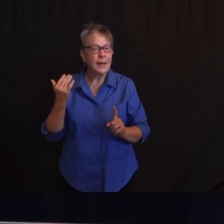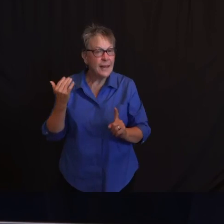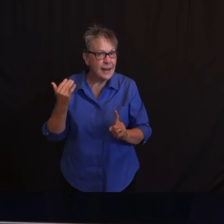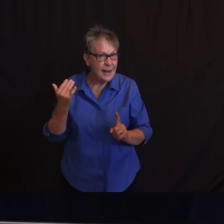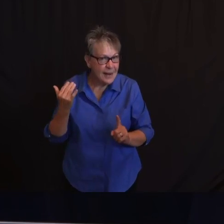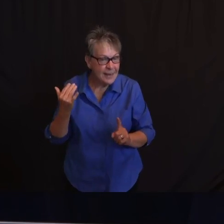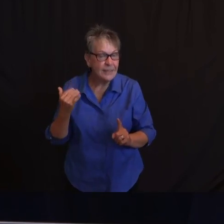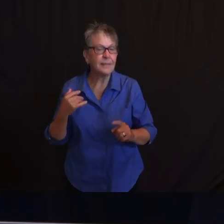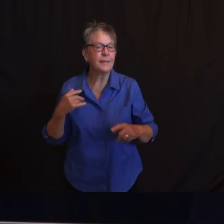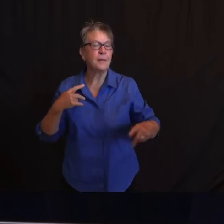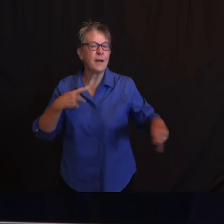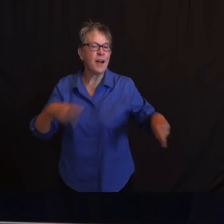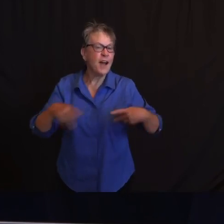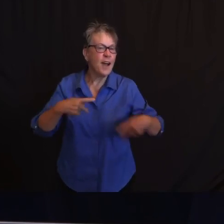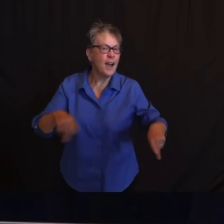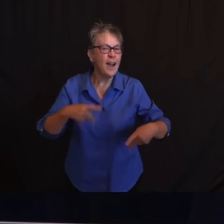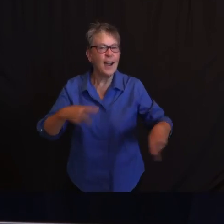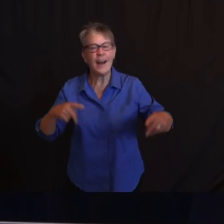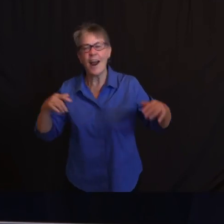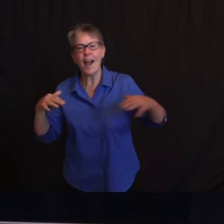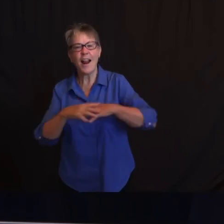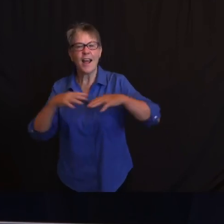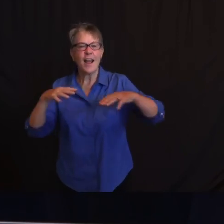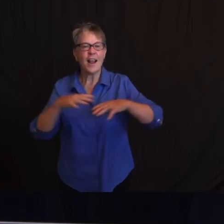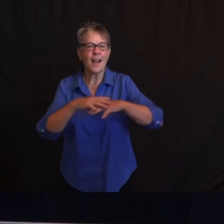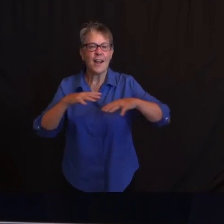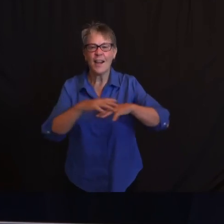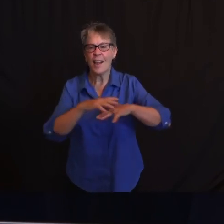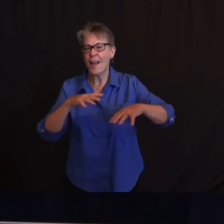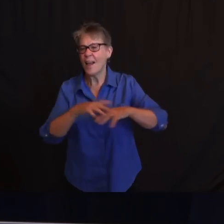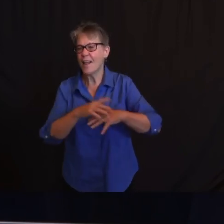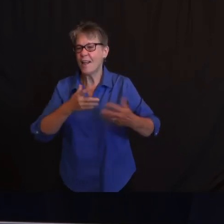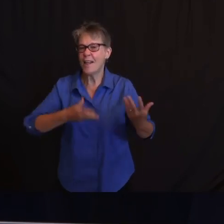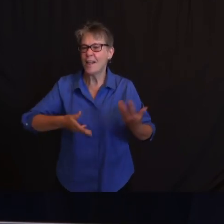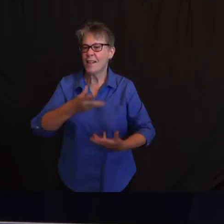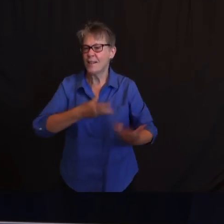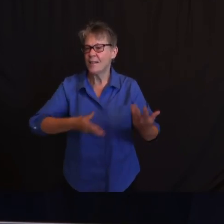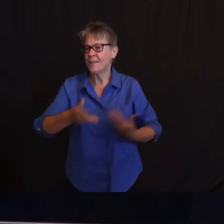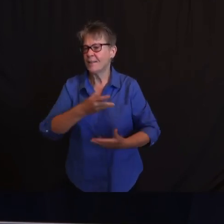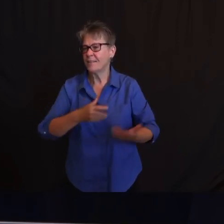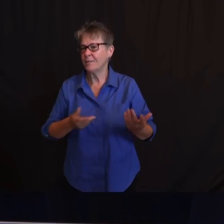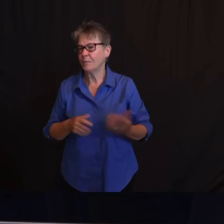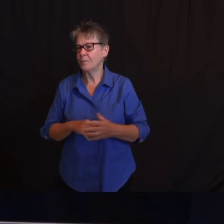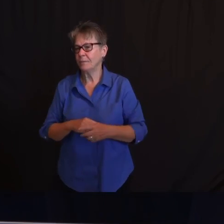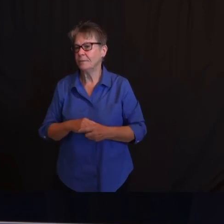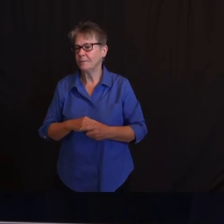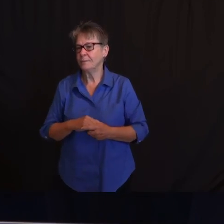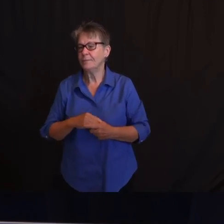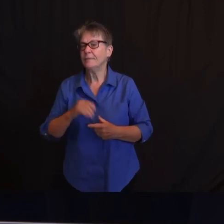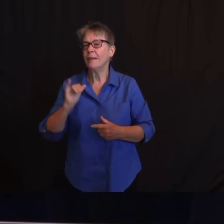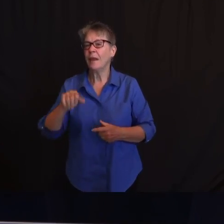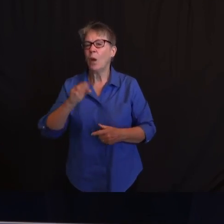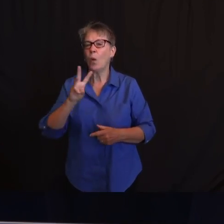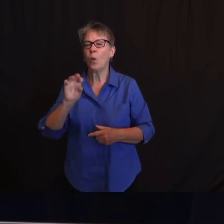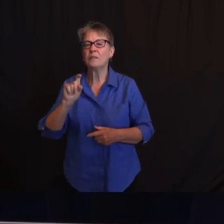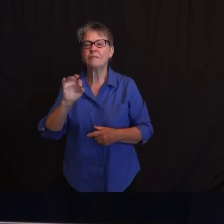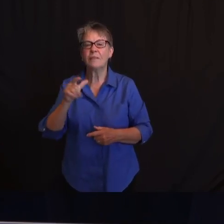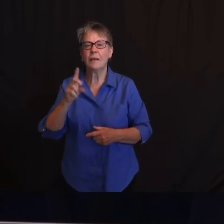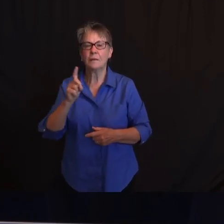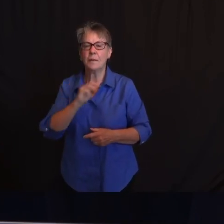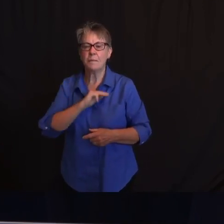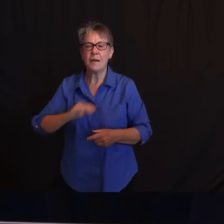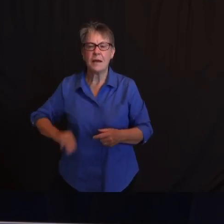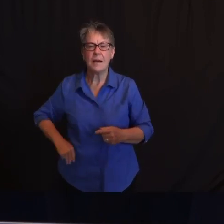Westfield shared her concerns about cases that were connected to graduation and 4th of July parties. As